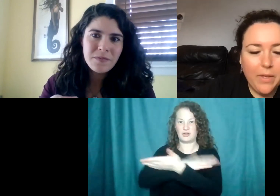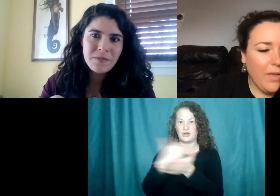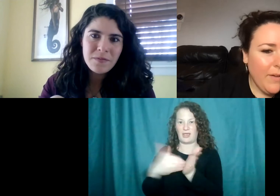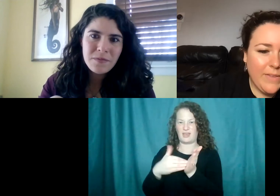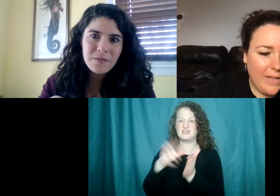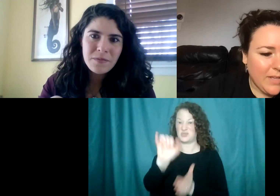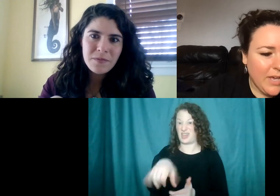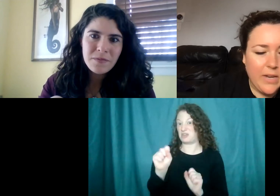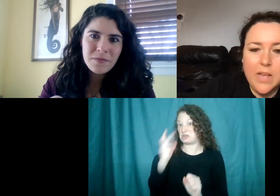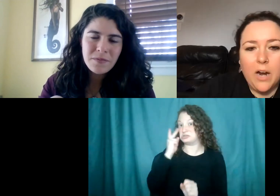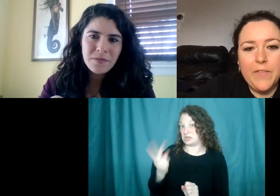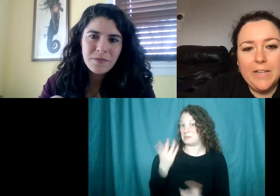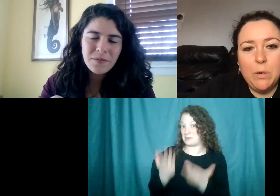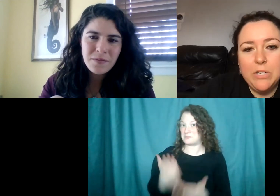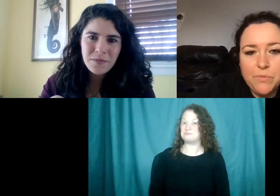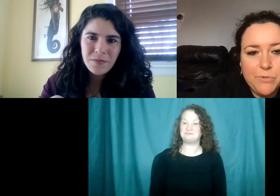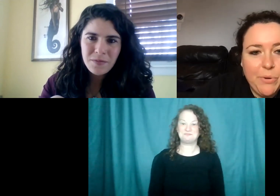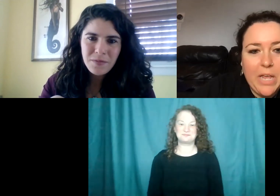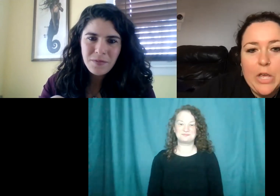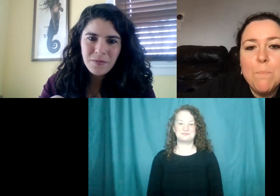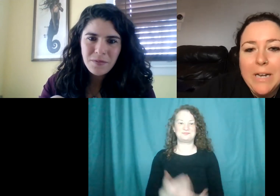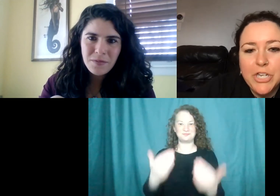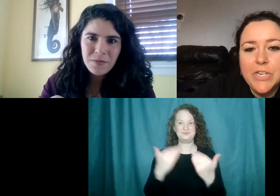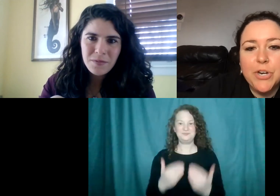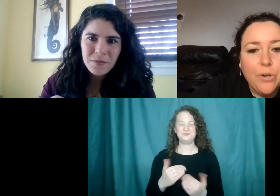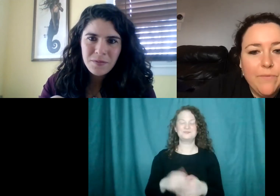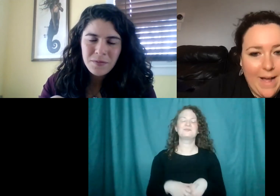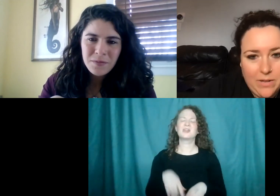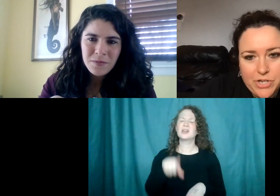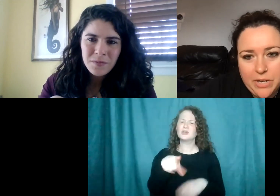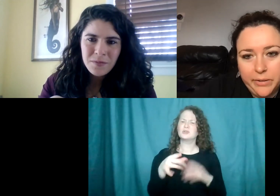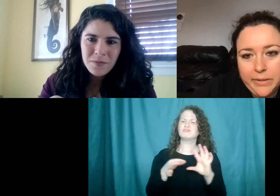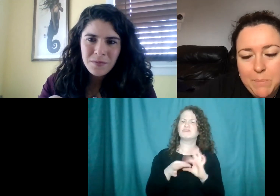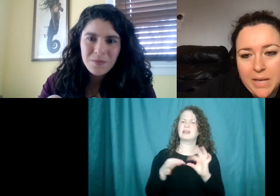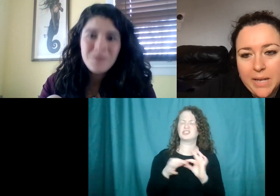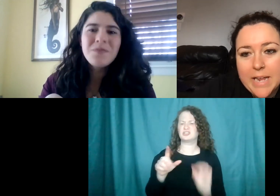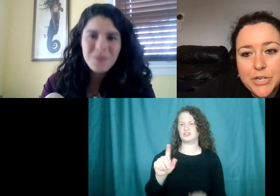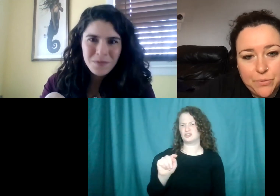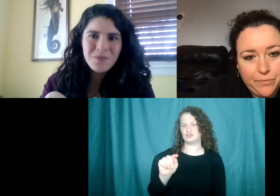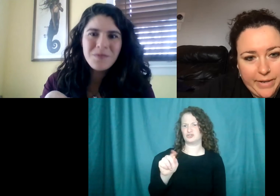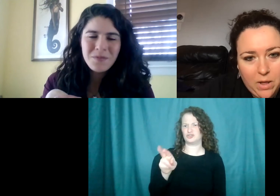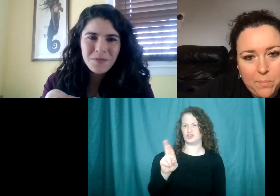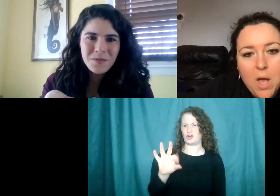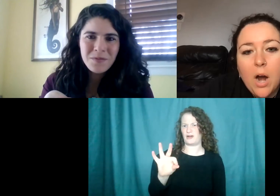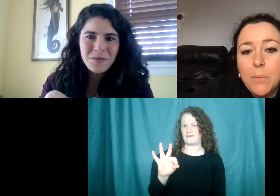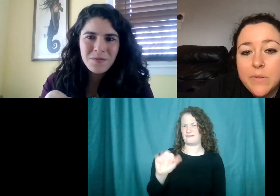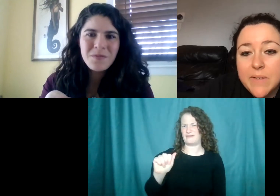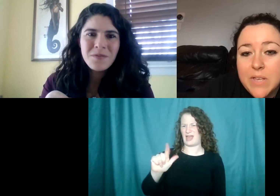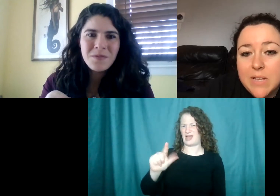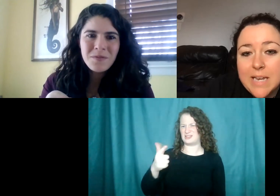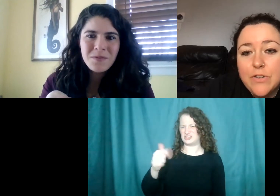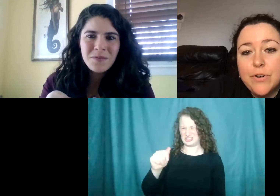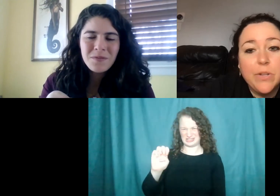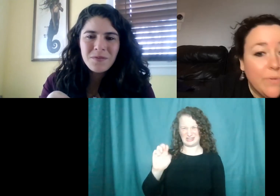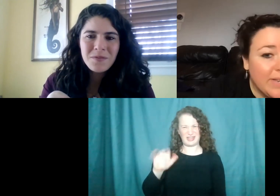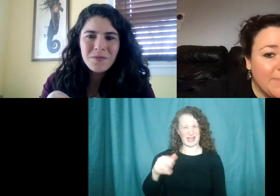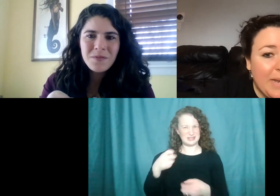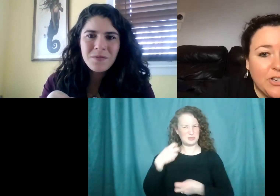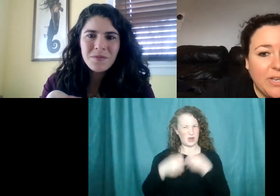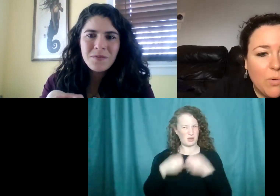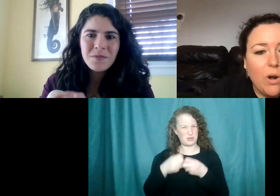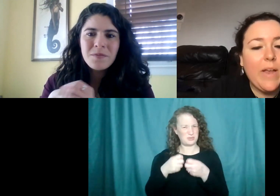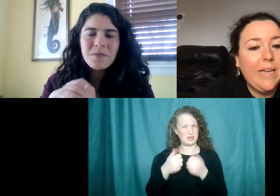Cool. Sounds good. All right, the next question is from Judy. You mentioned turf algae currently being an issue for kelp. Are most of these